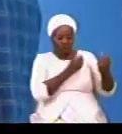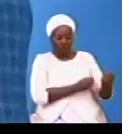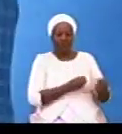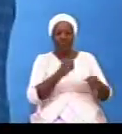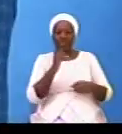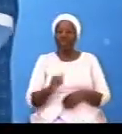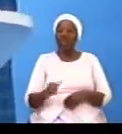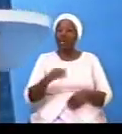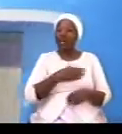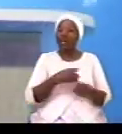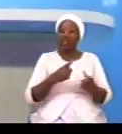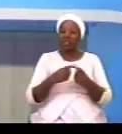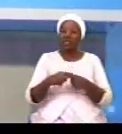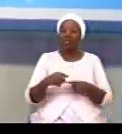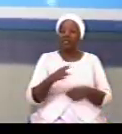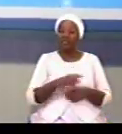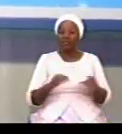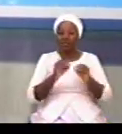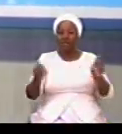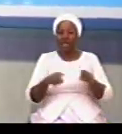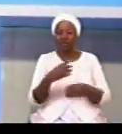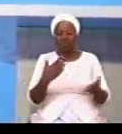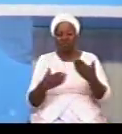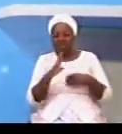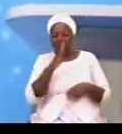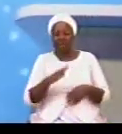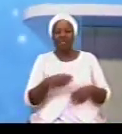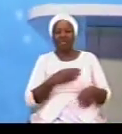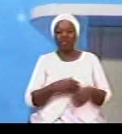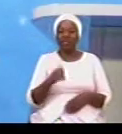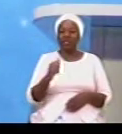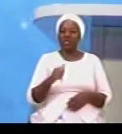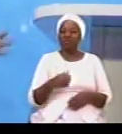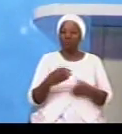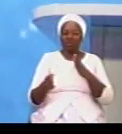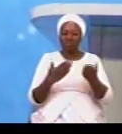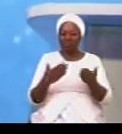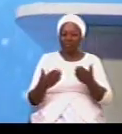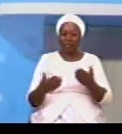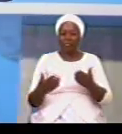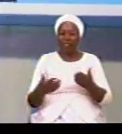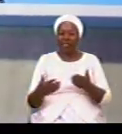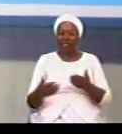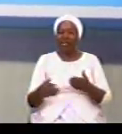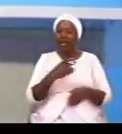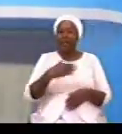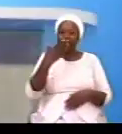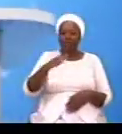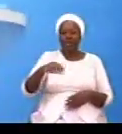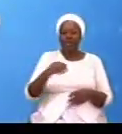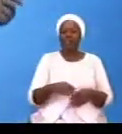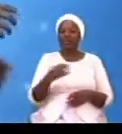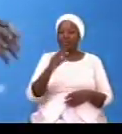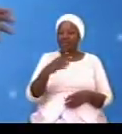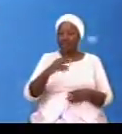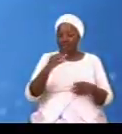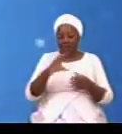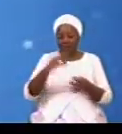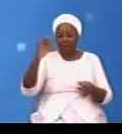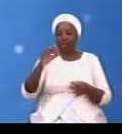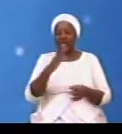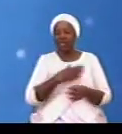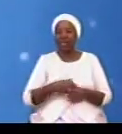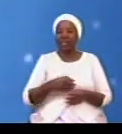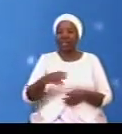power tormenting your life, and he says he is our deliverer, because because he died, he gave himself that he